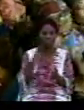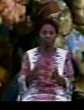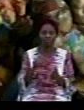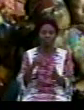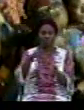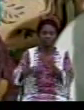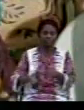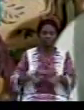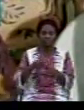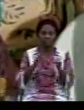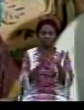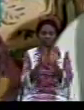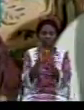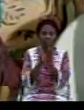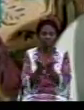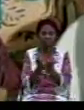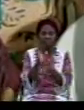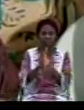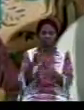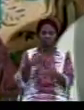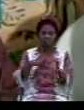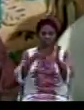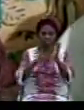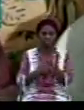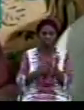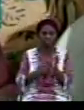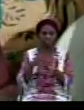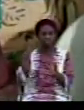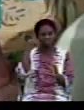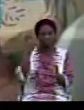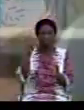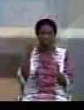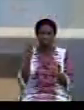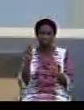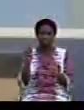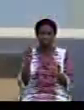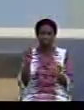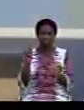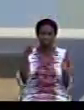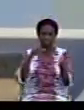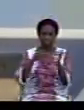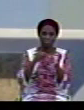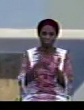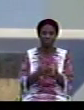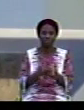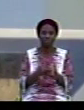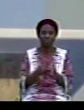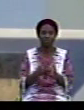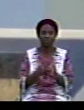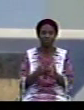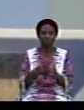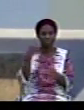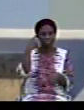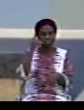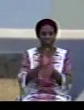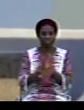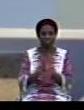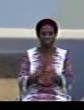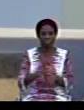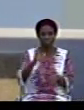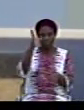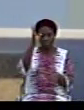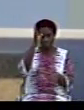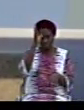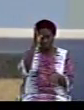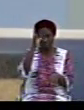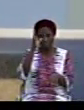We requested for 20 million from some key churches. Baba did not tell them to give us 20